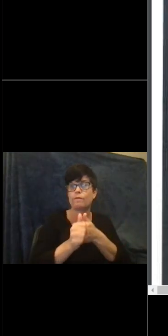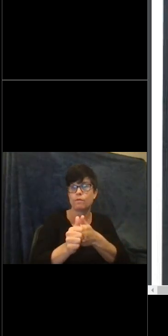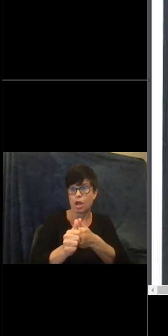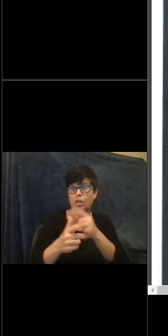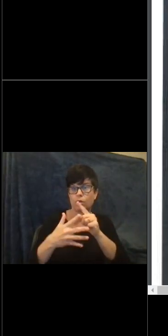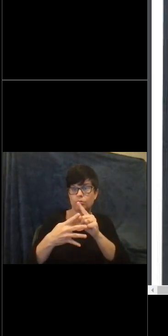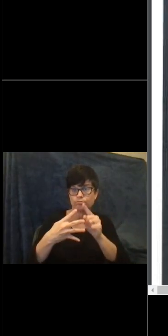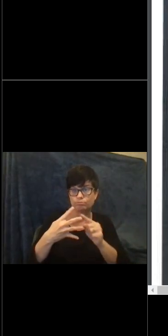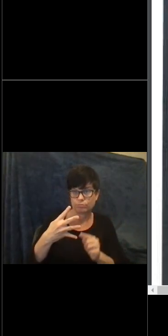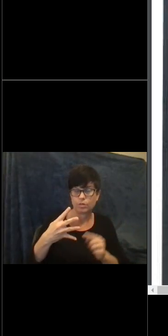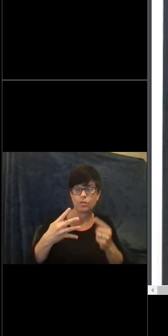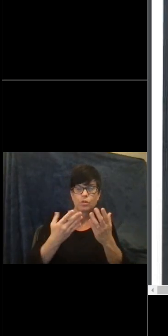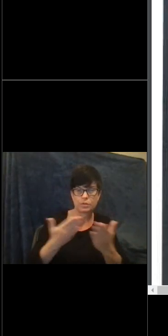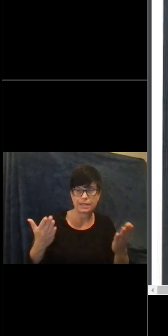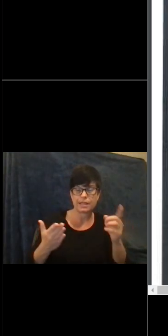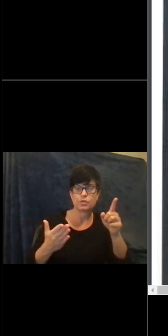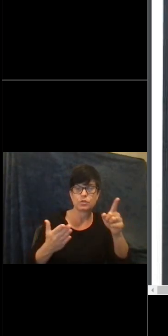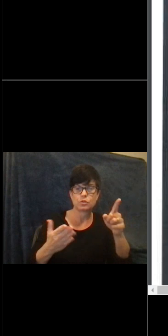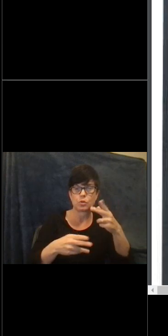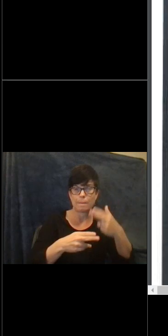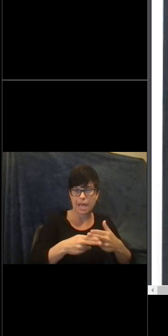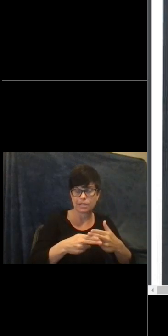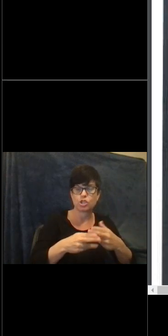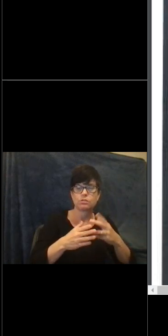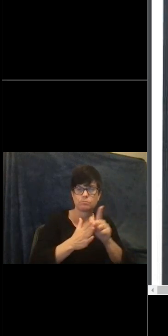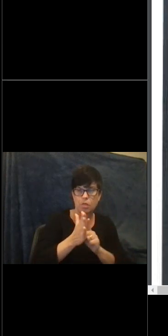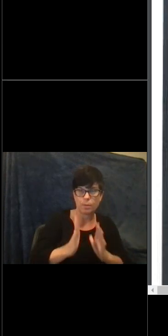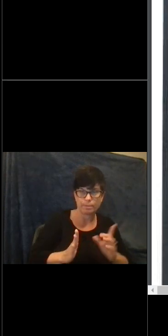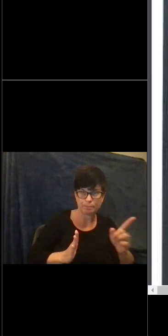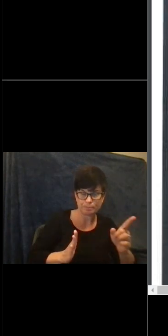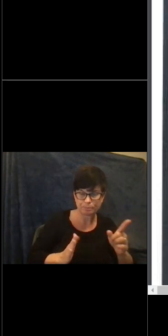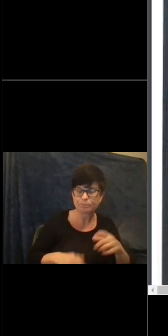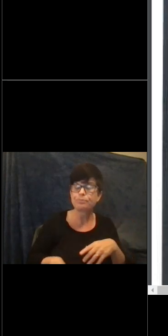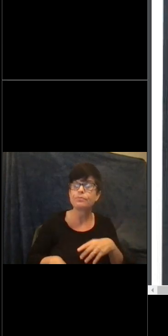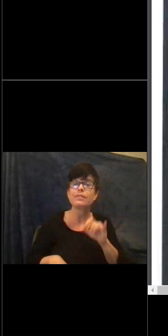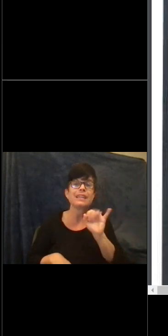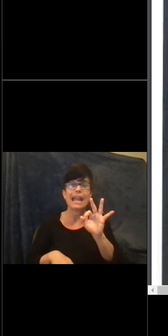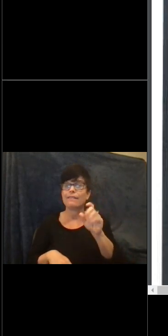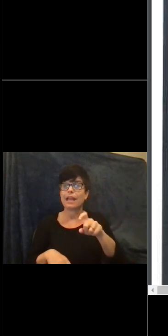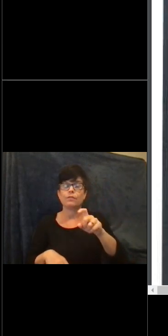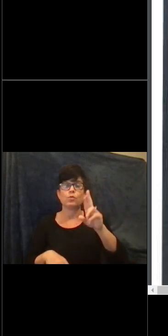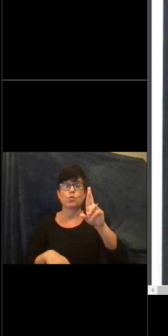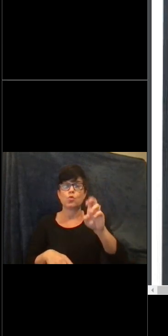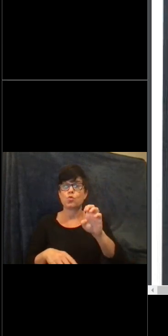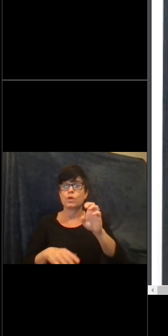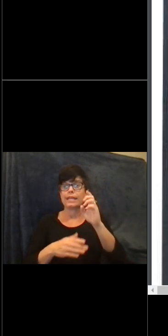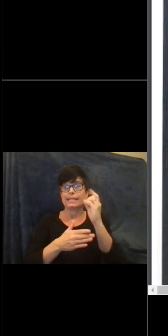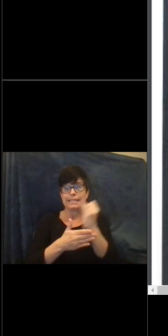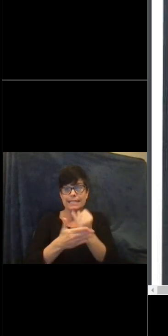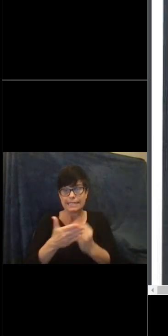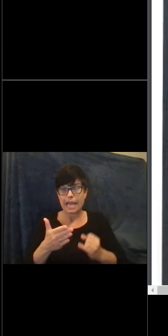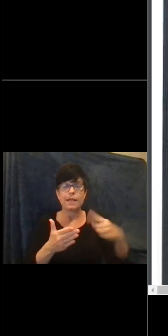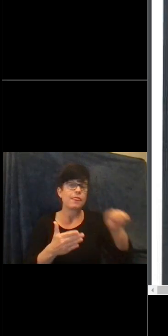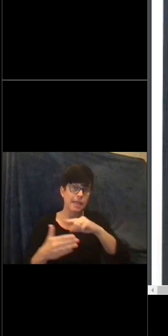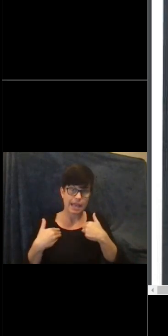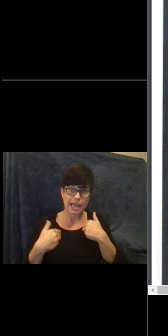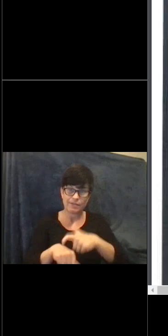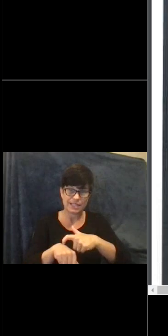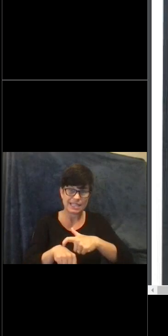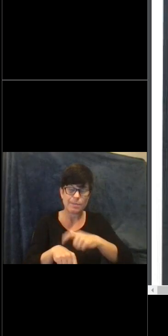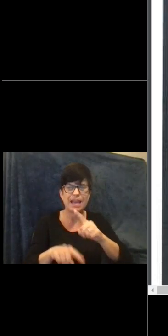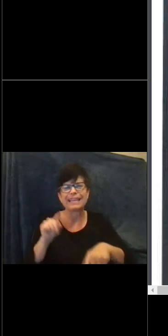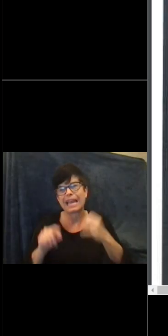council. So this way, if it ever comes to a redesign, for example, then they have the time to actually redesign. I can't imagine